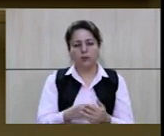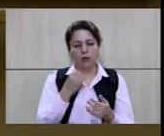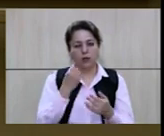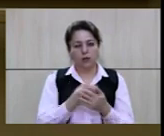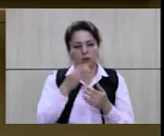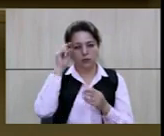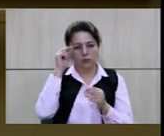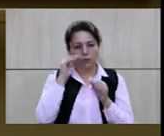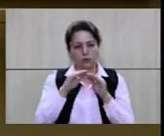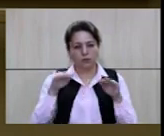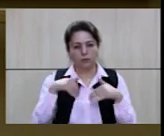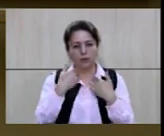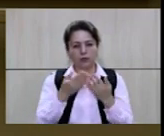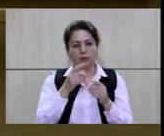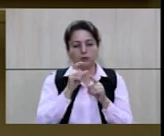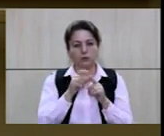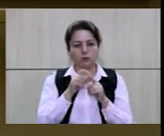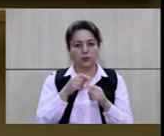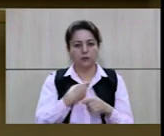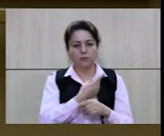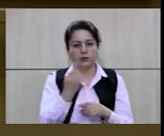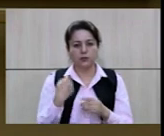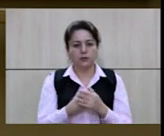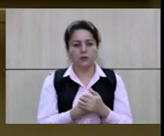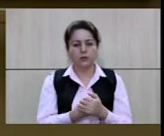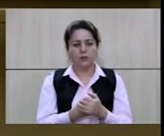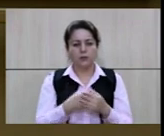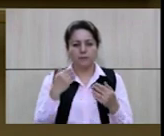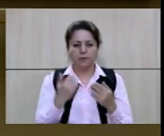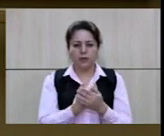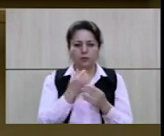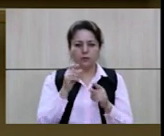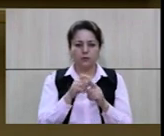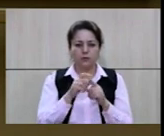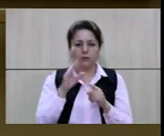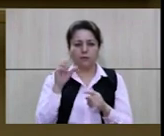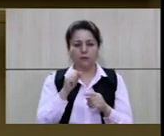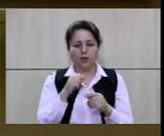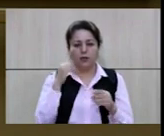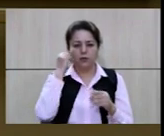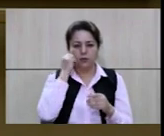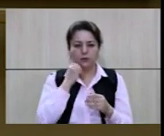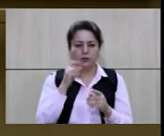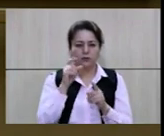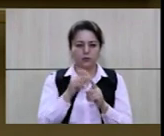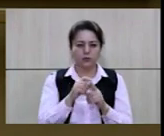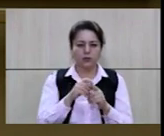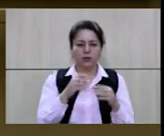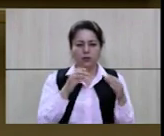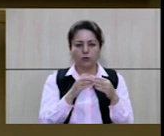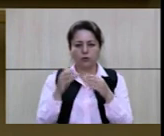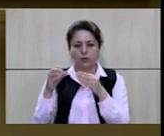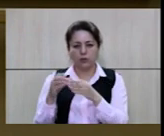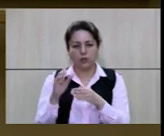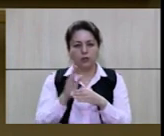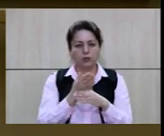Qadrli o'quvchilar, berilgan so'zlarni biz yangi so'zlar va eskirgan so'zlar guruhlariga